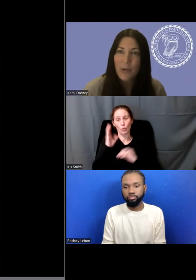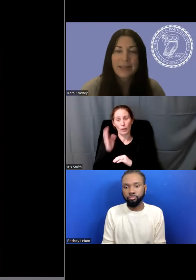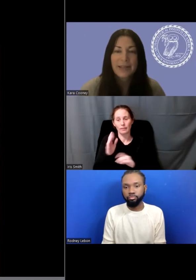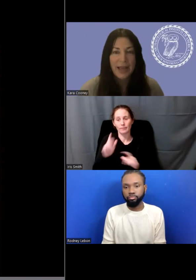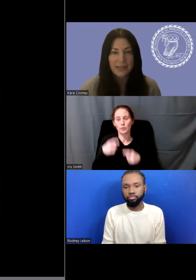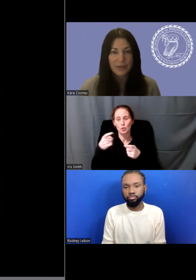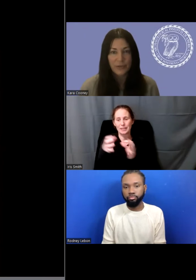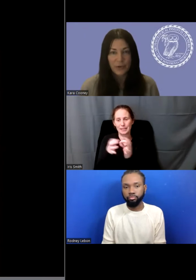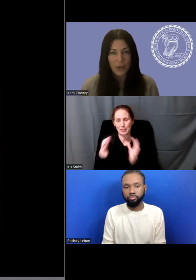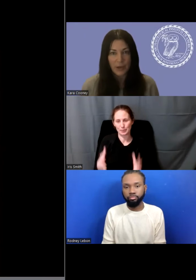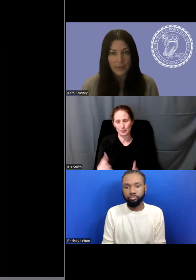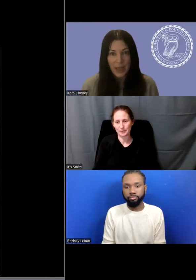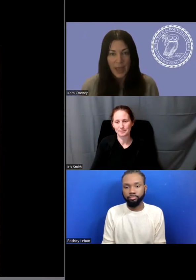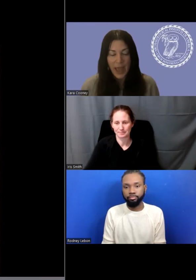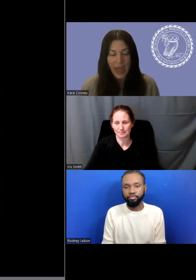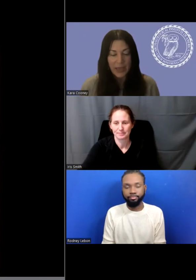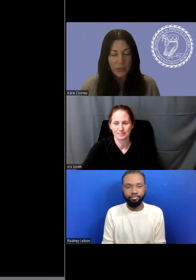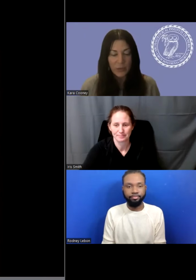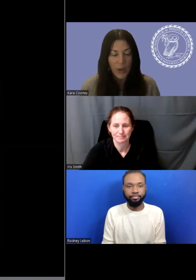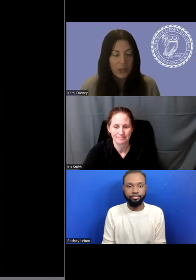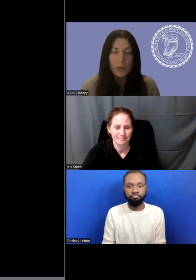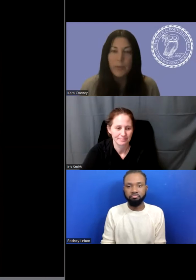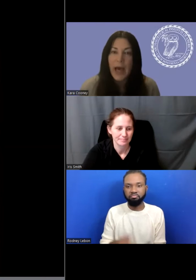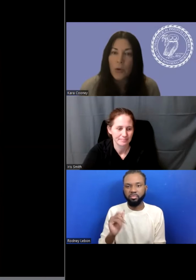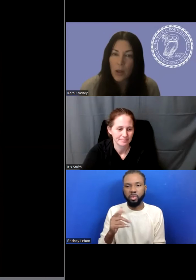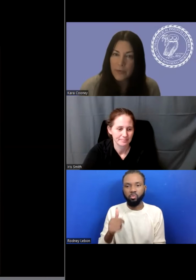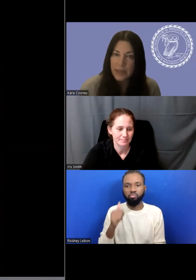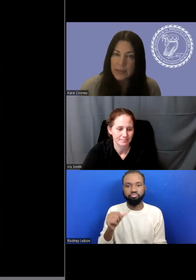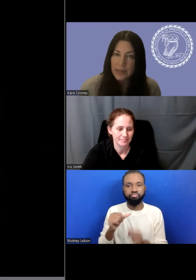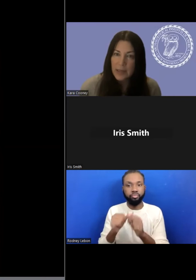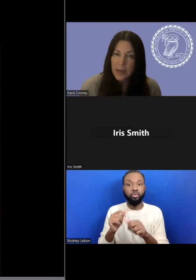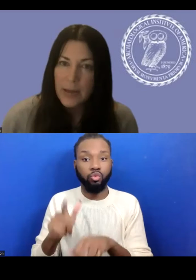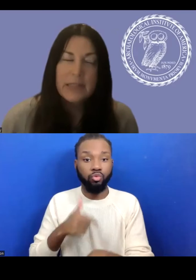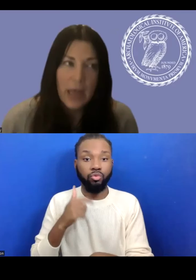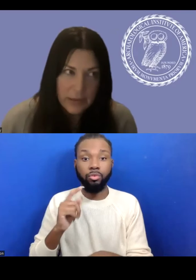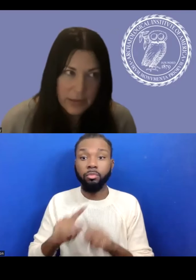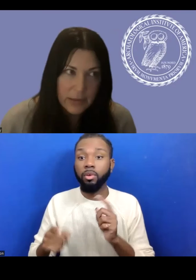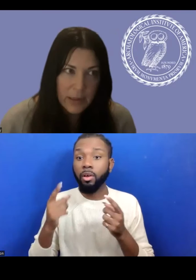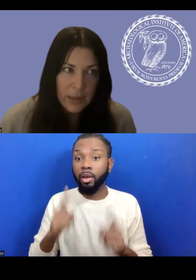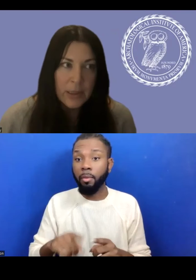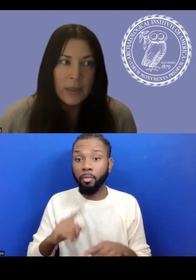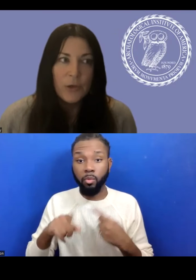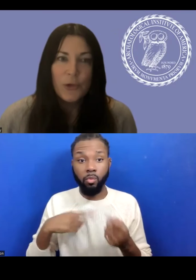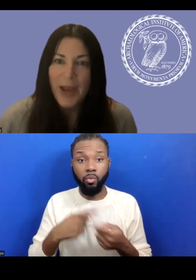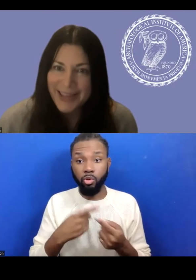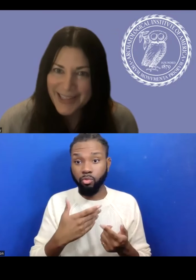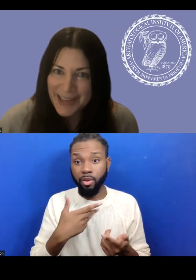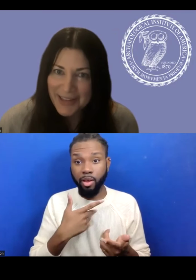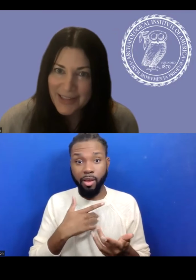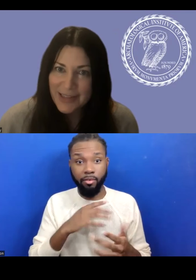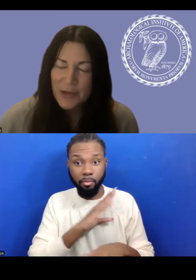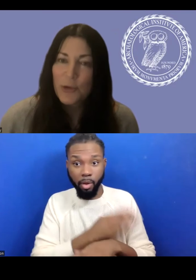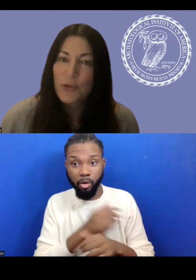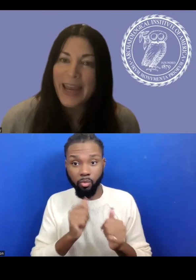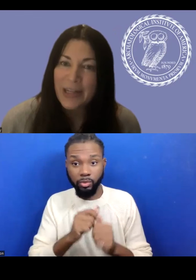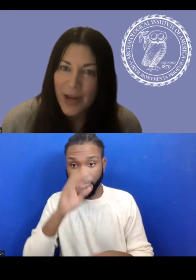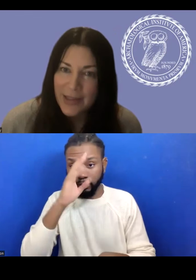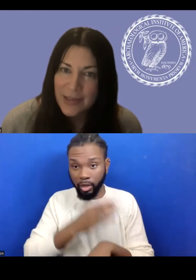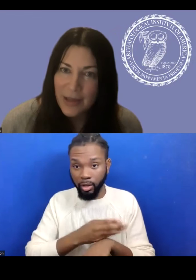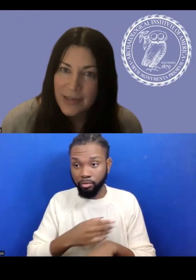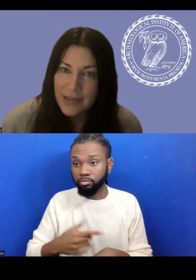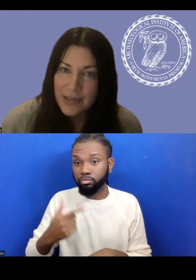not going to last for long. And when you empower all of these sons, grandsons,